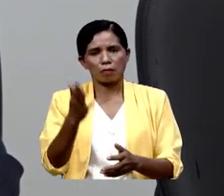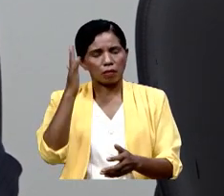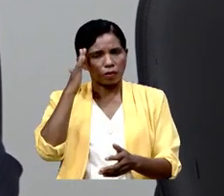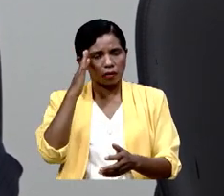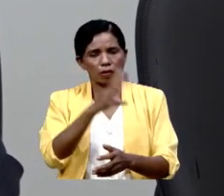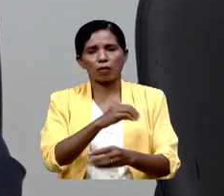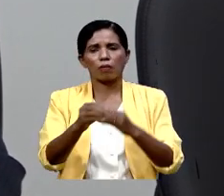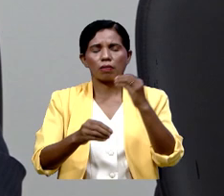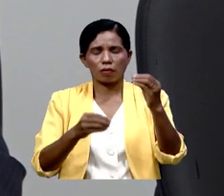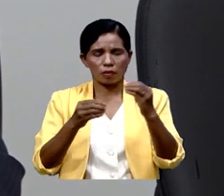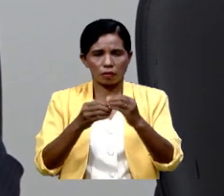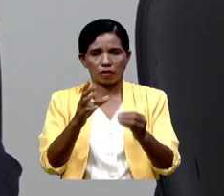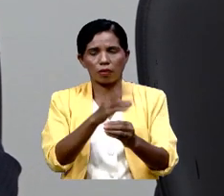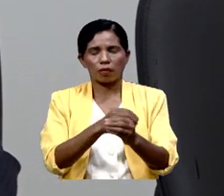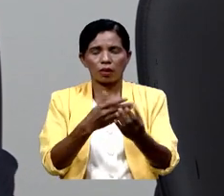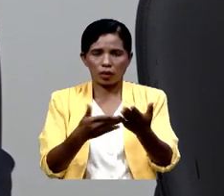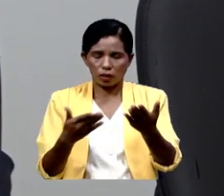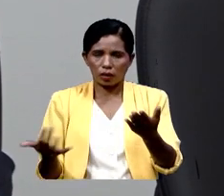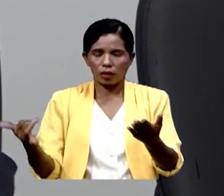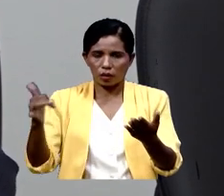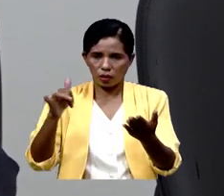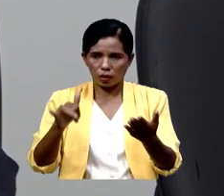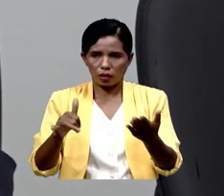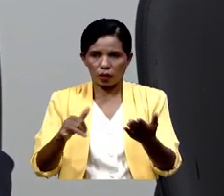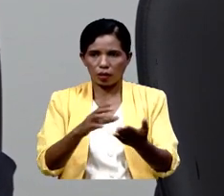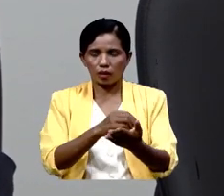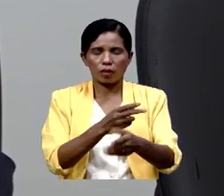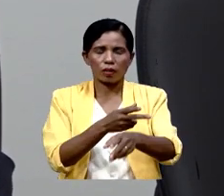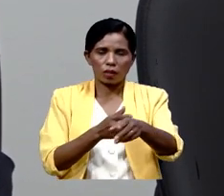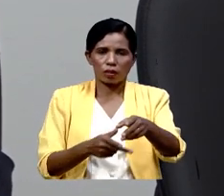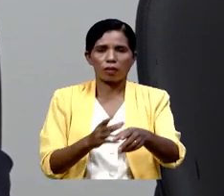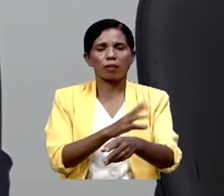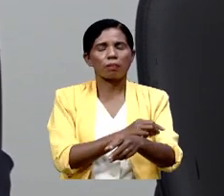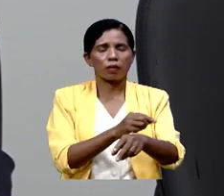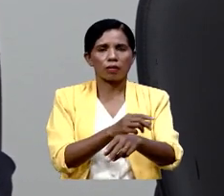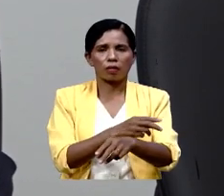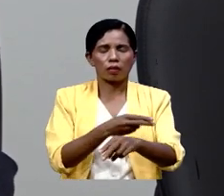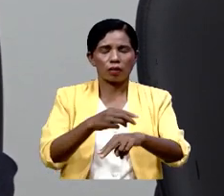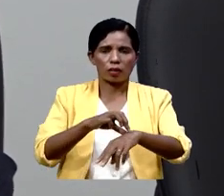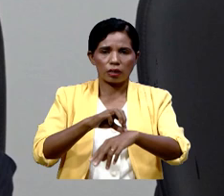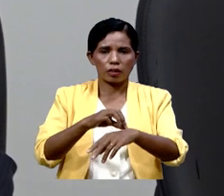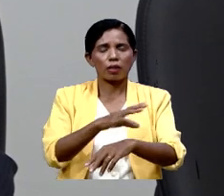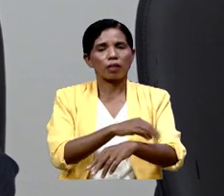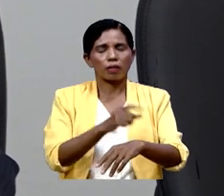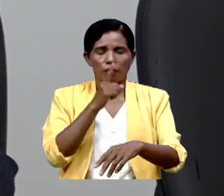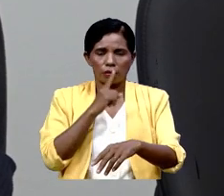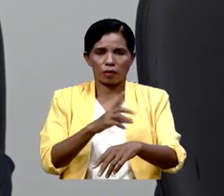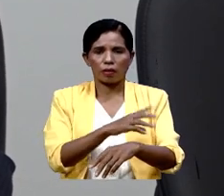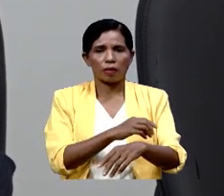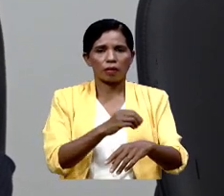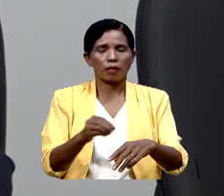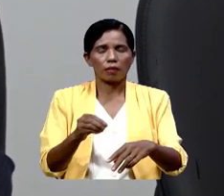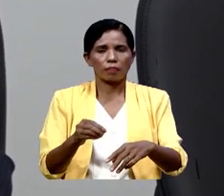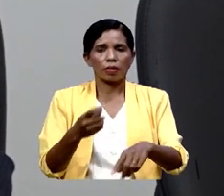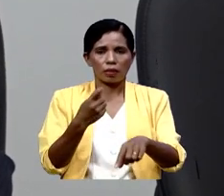availability of reagents, the availability of multiplex kits will improve in the due course of